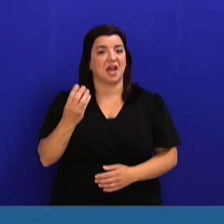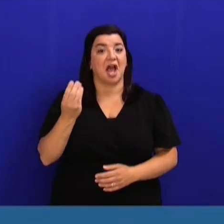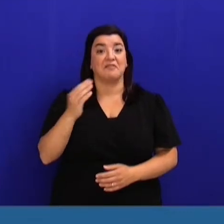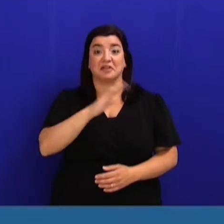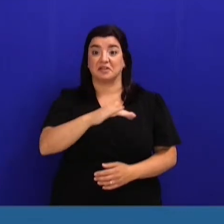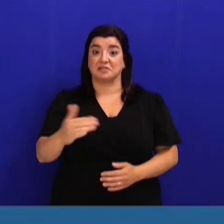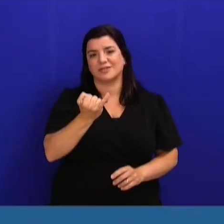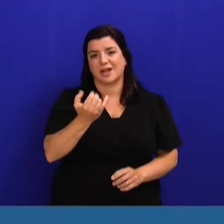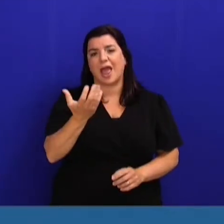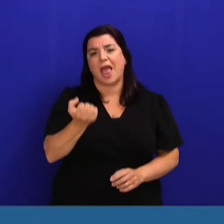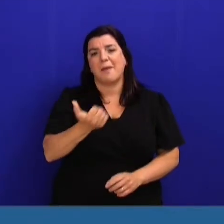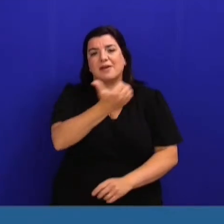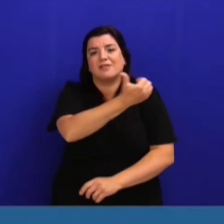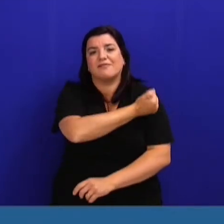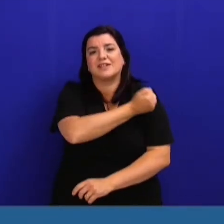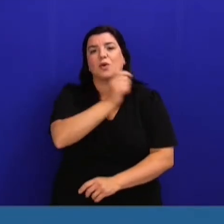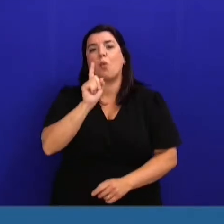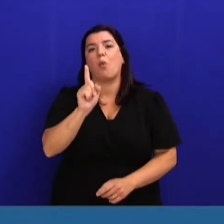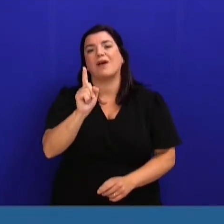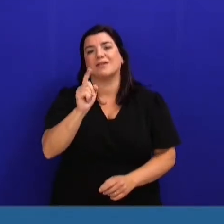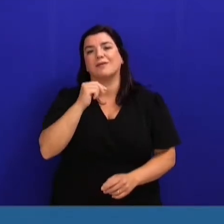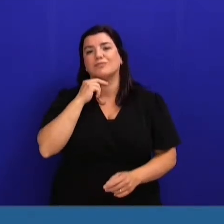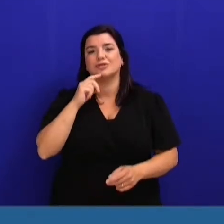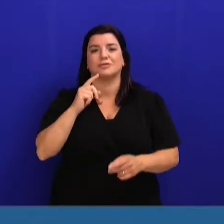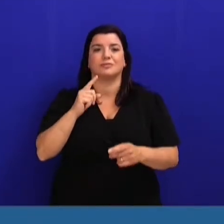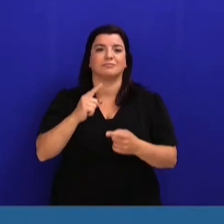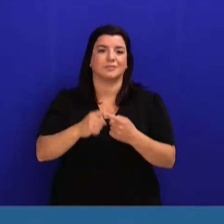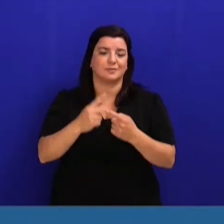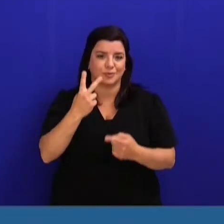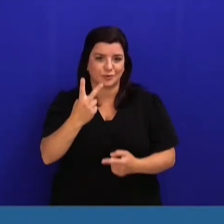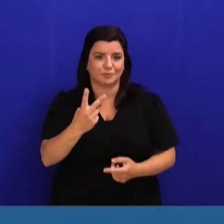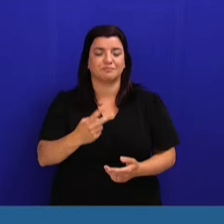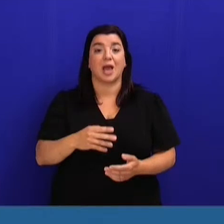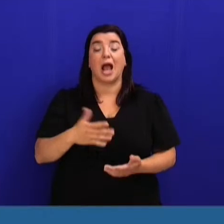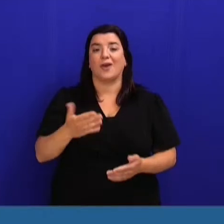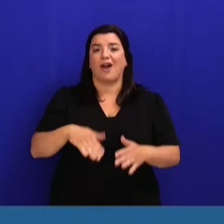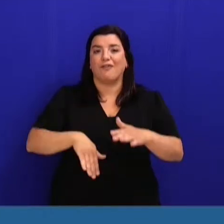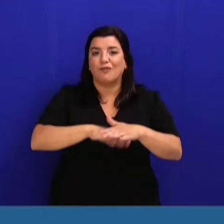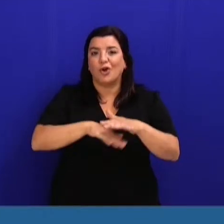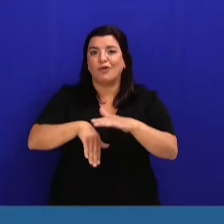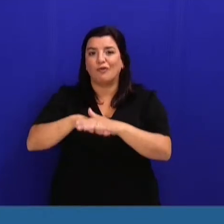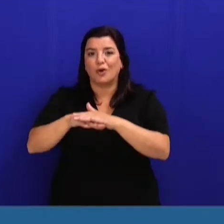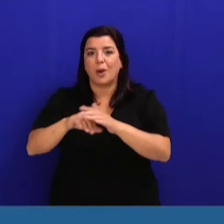jiġu jieħu id-dożi ta' kollu ix-xedjul kollha li huma ħadu dawn għandna